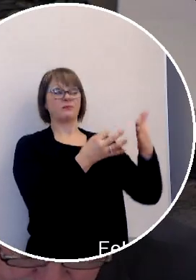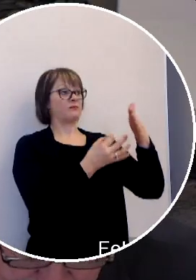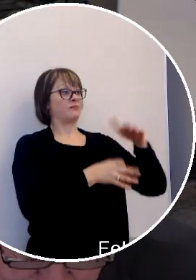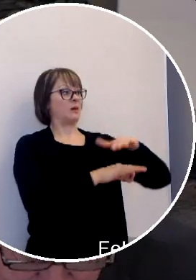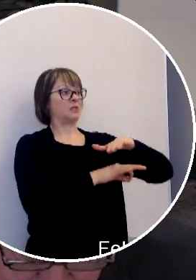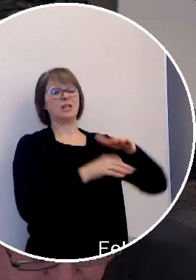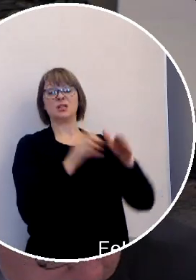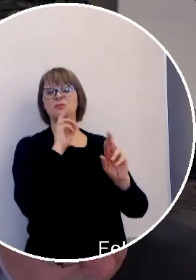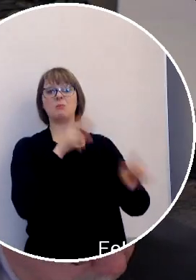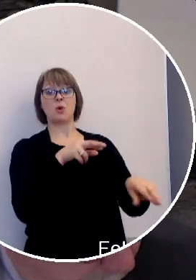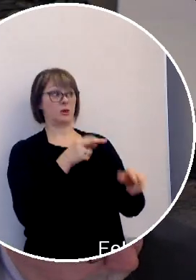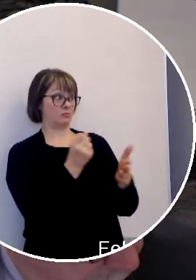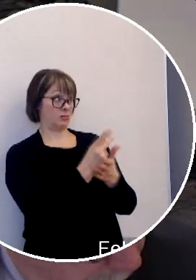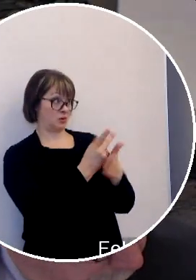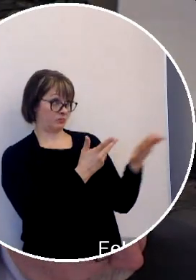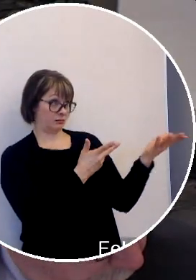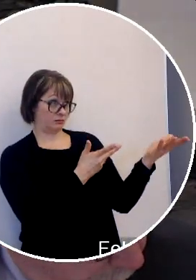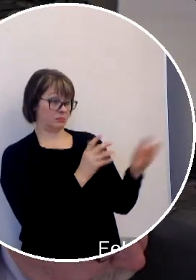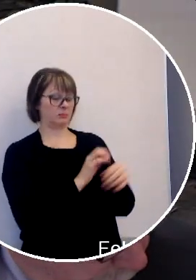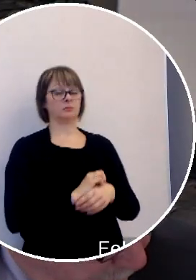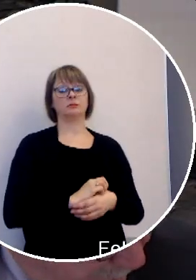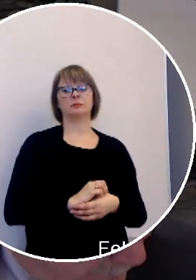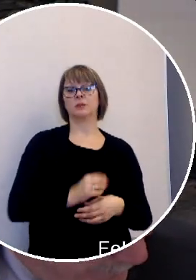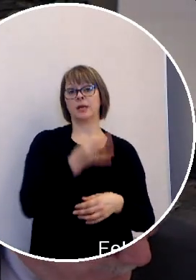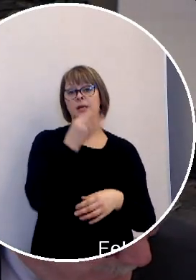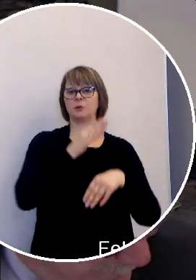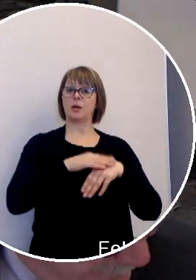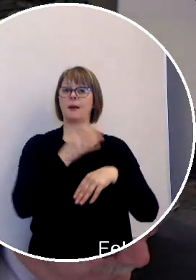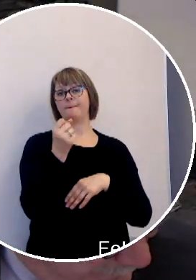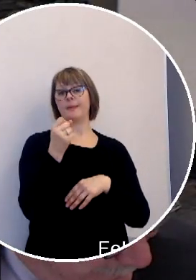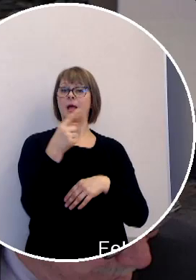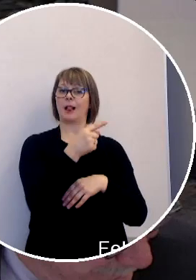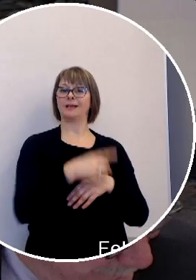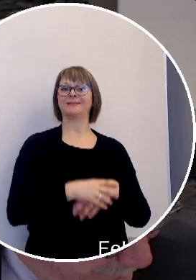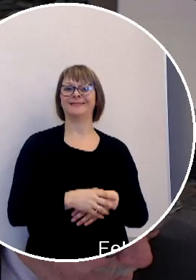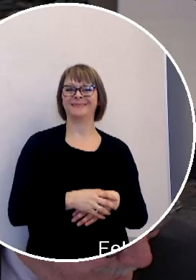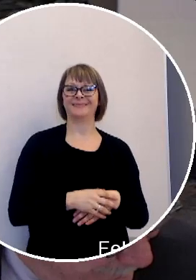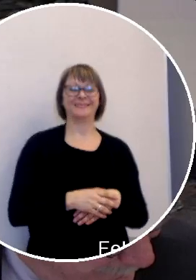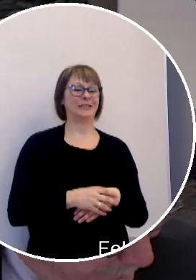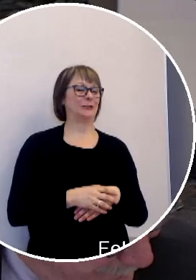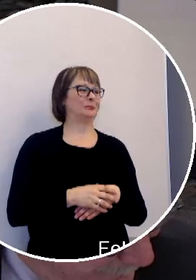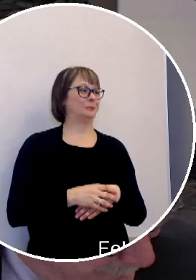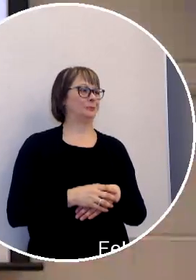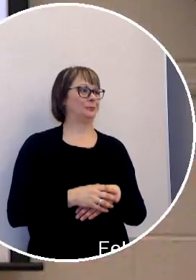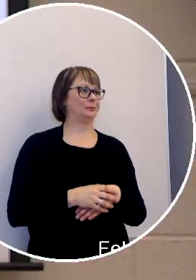report that I just presented. Thank you, Eric, our expert on milk. Can